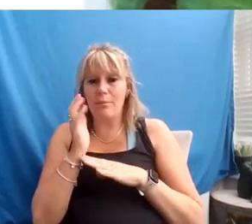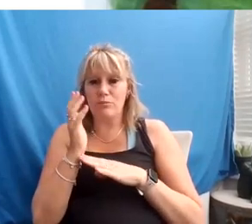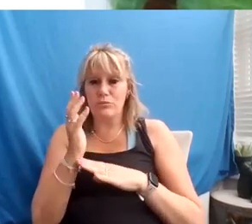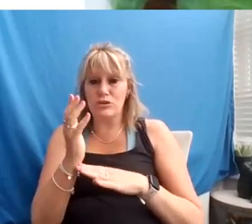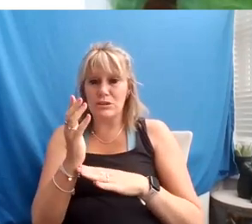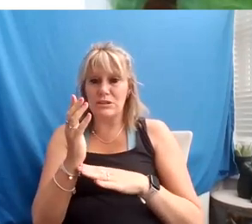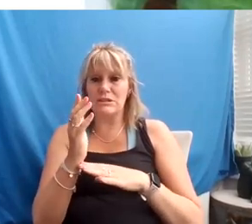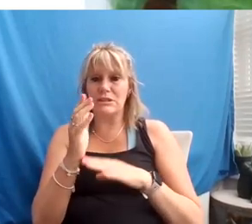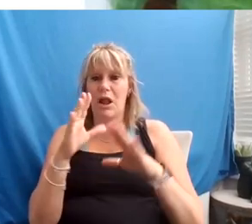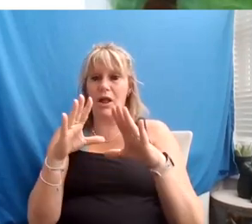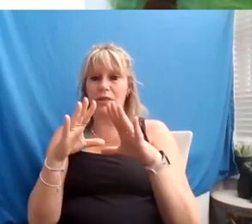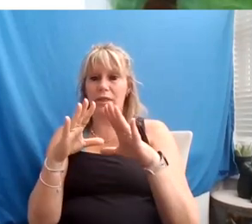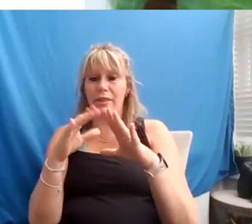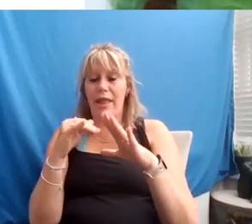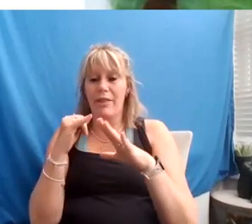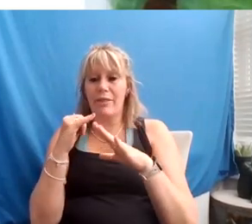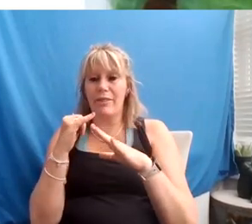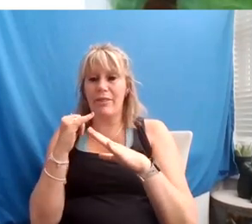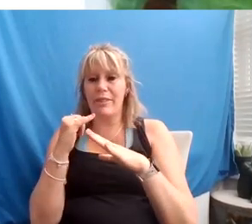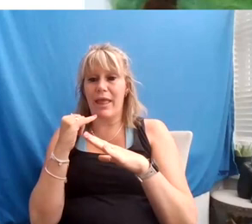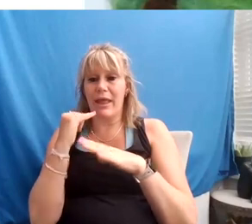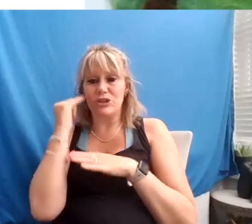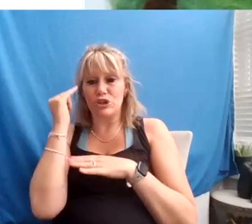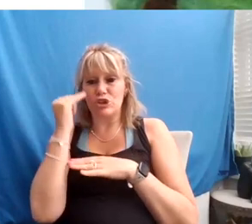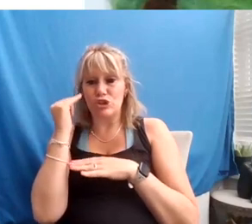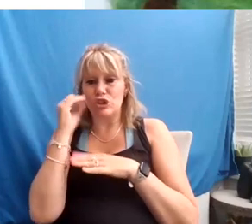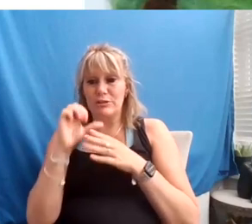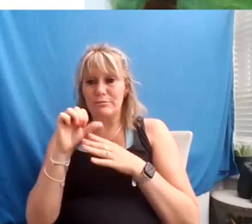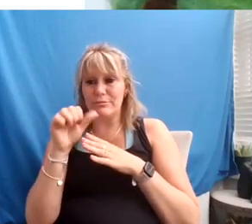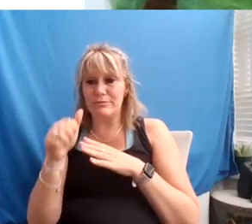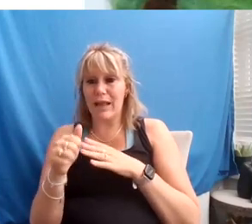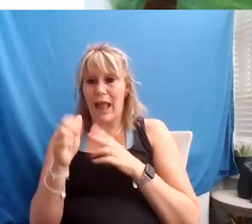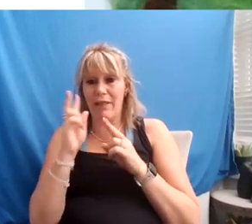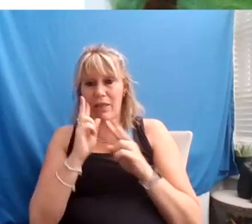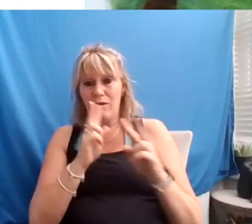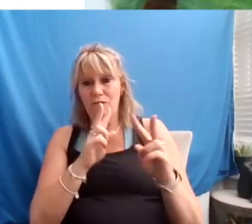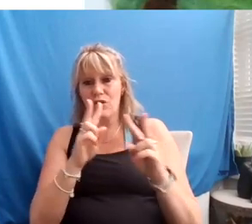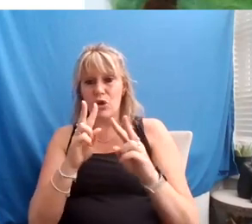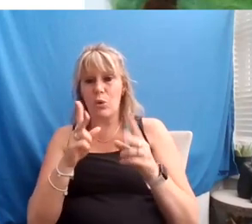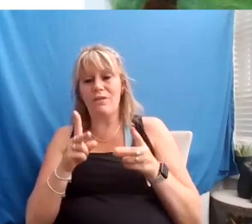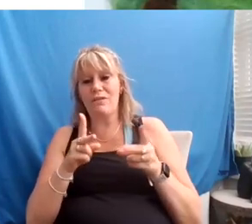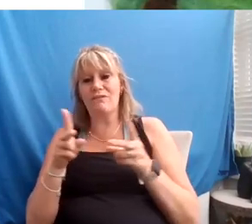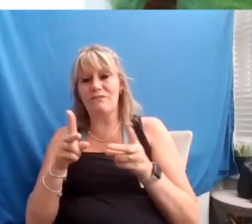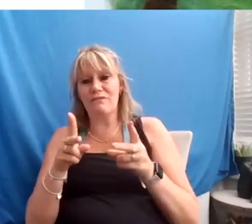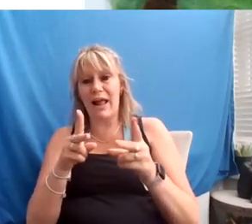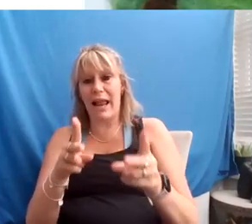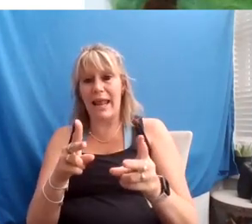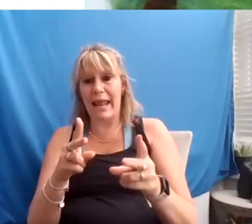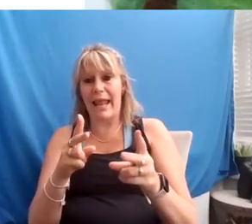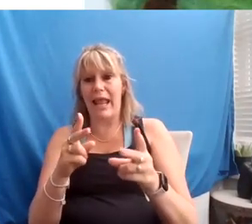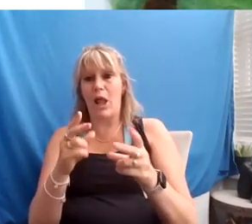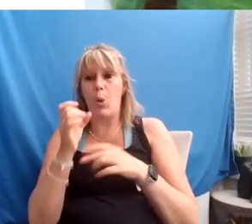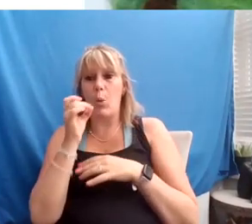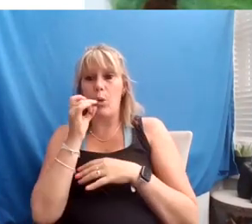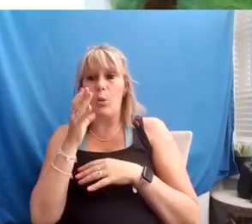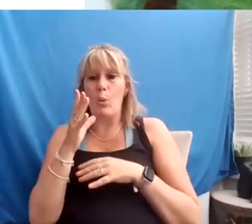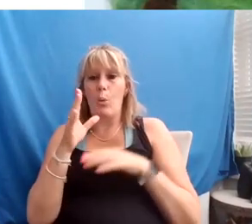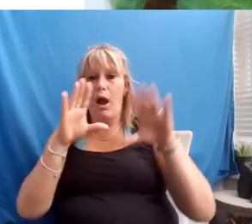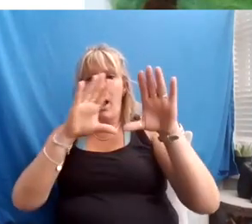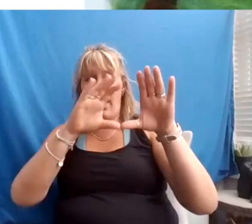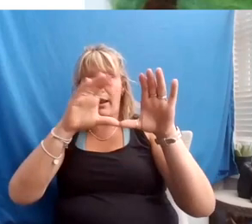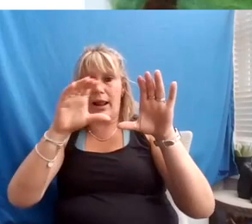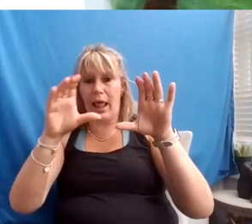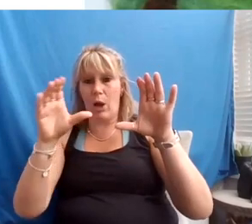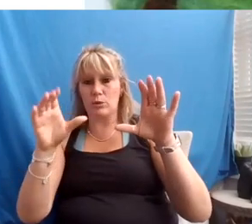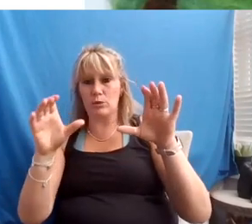field next door and a view of the valley and Kent Downs with fluffy white clouds.